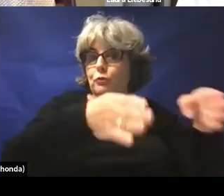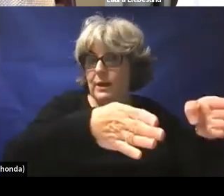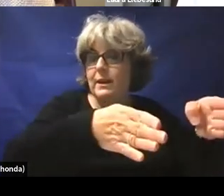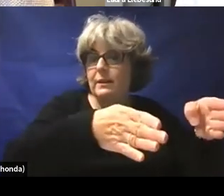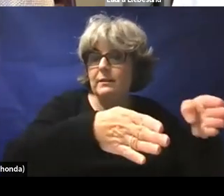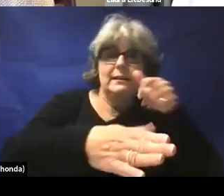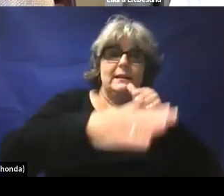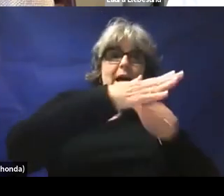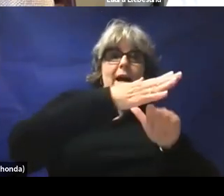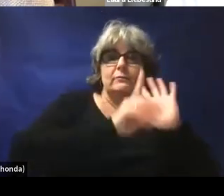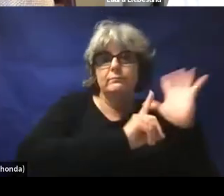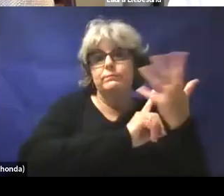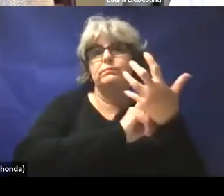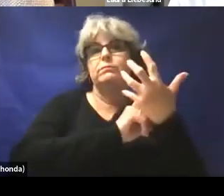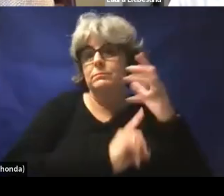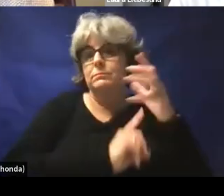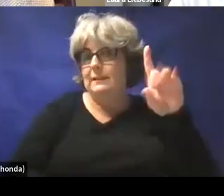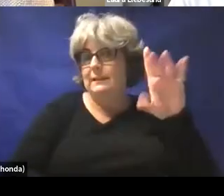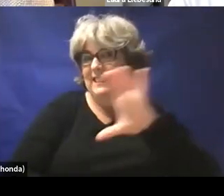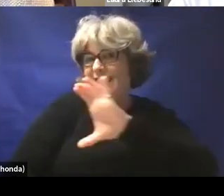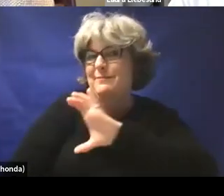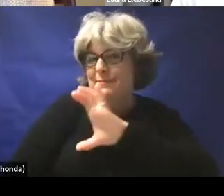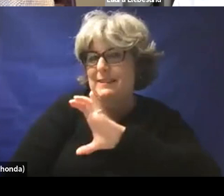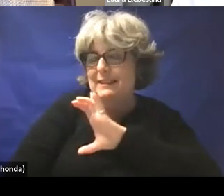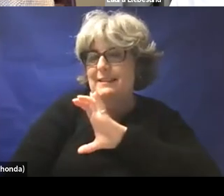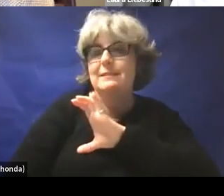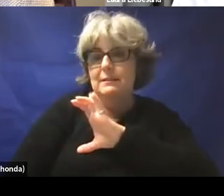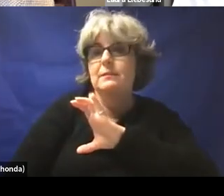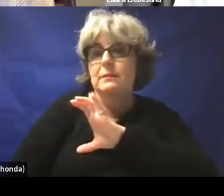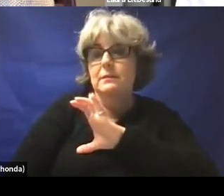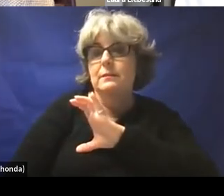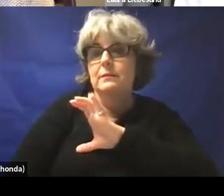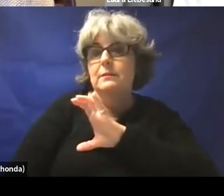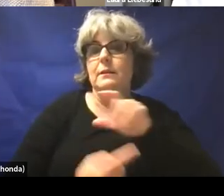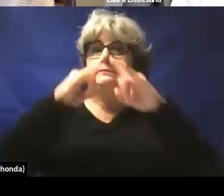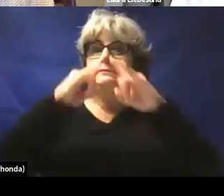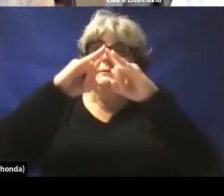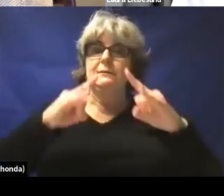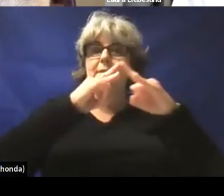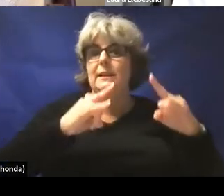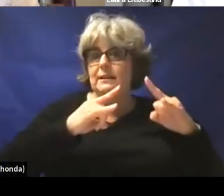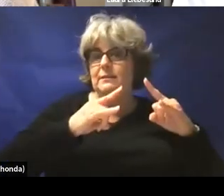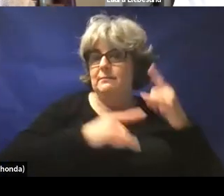in a Swan Street row house when they were surrounded by DC police during an especially tense protest